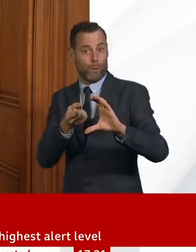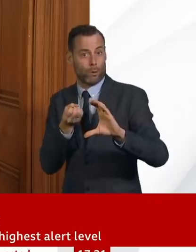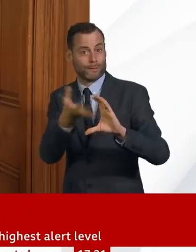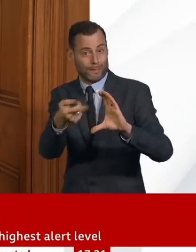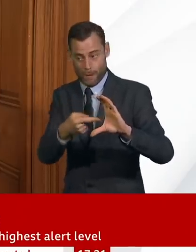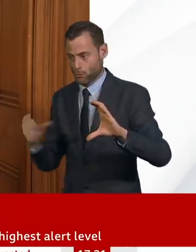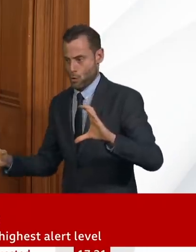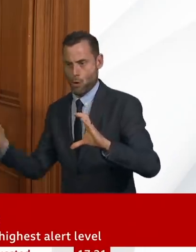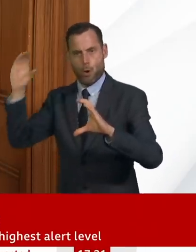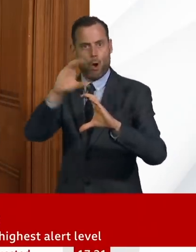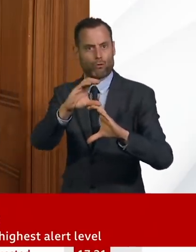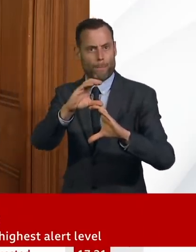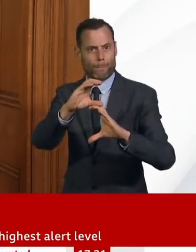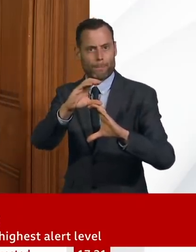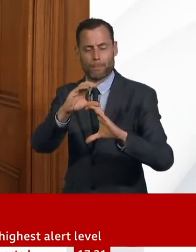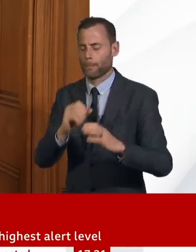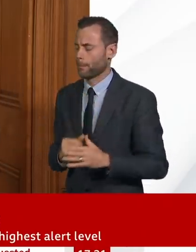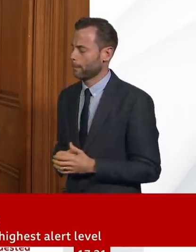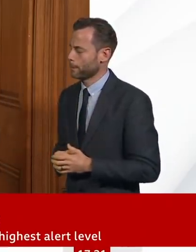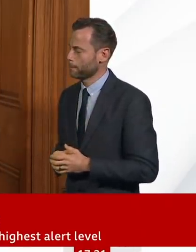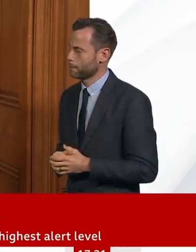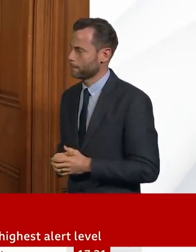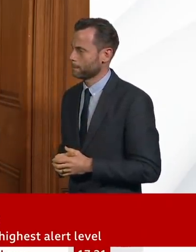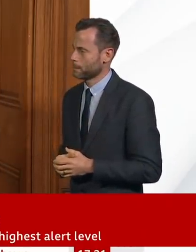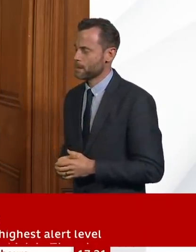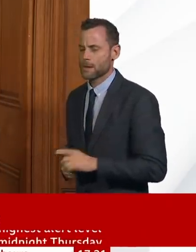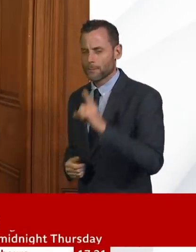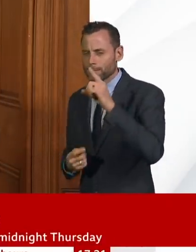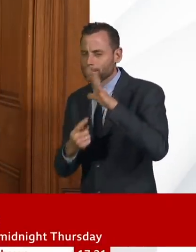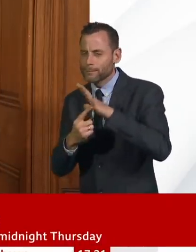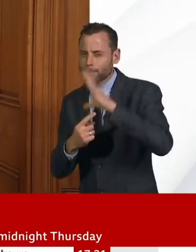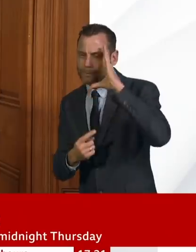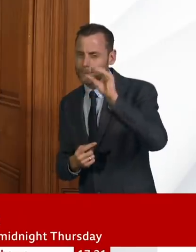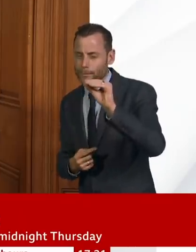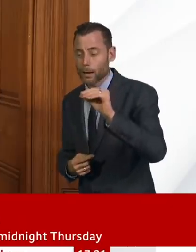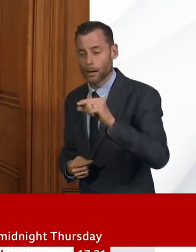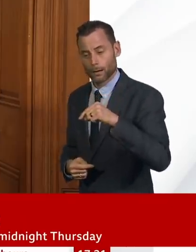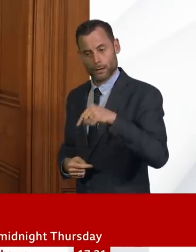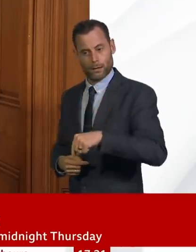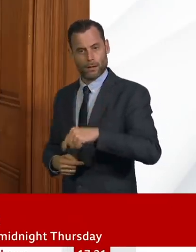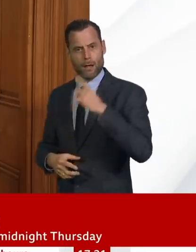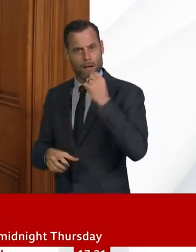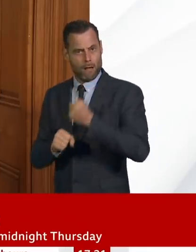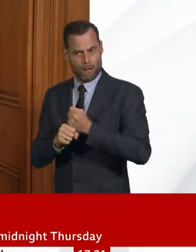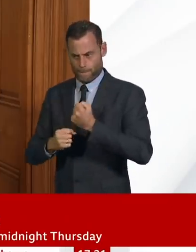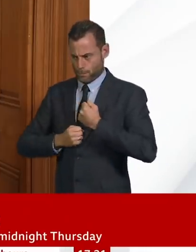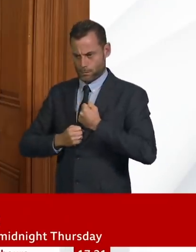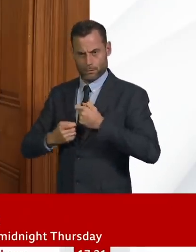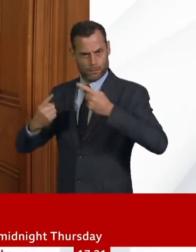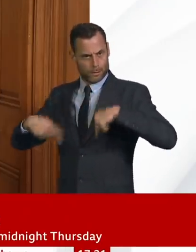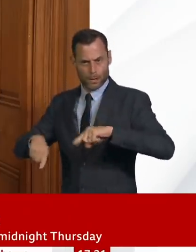to consider that. But then don't forget, Vicky, that this is a government that has